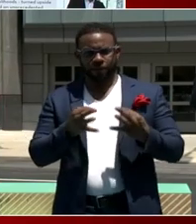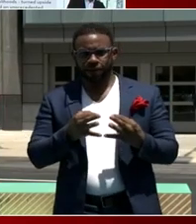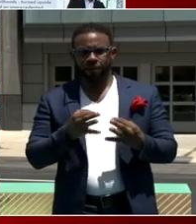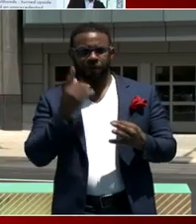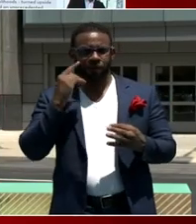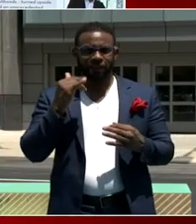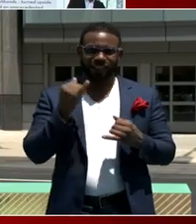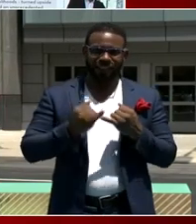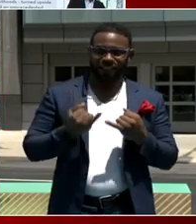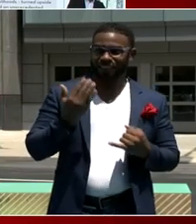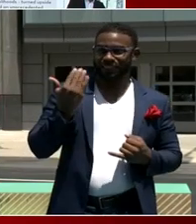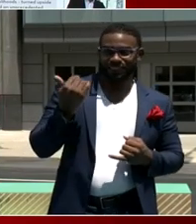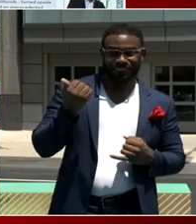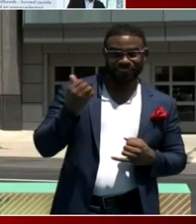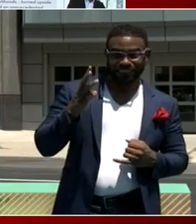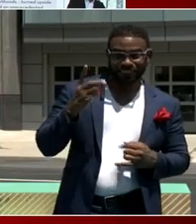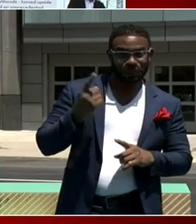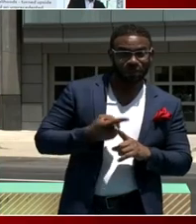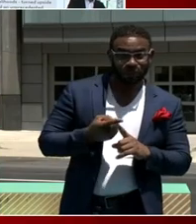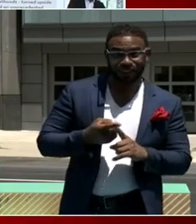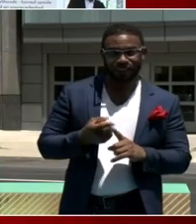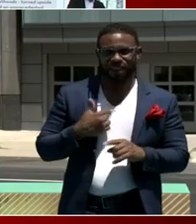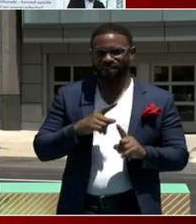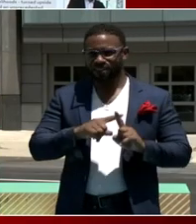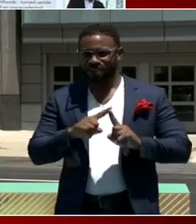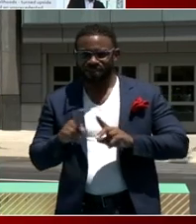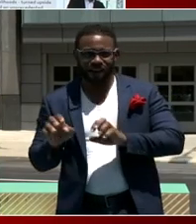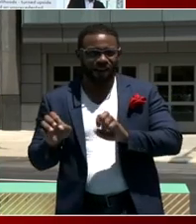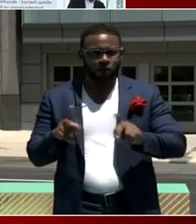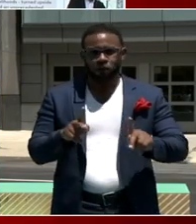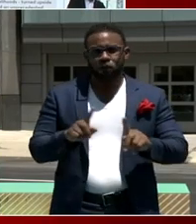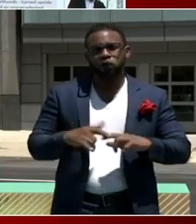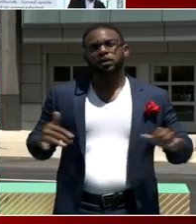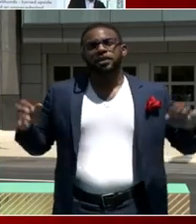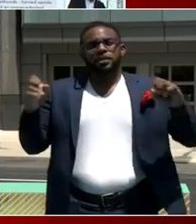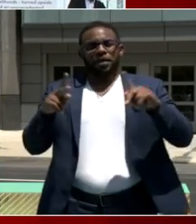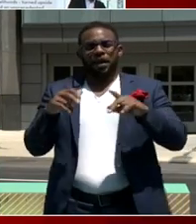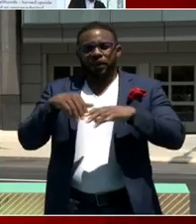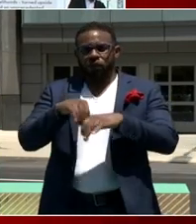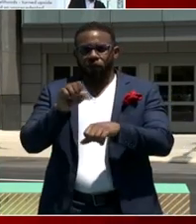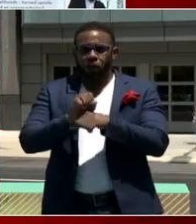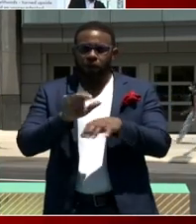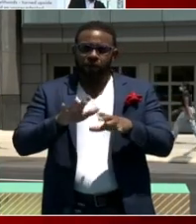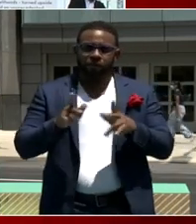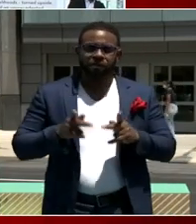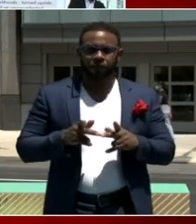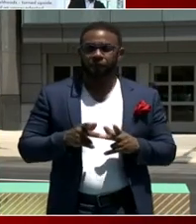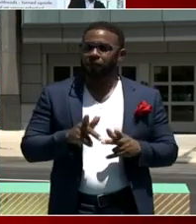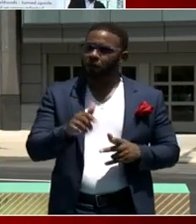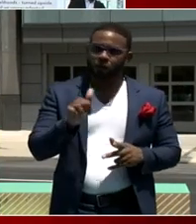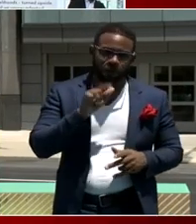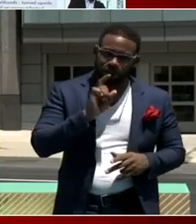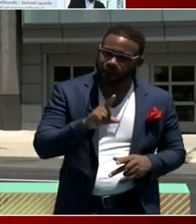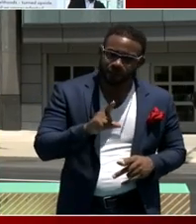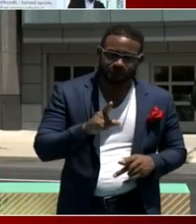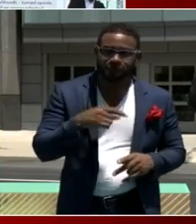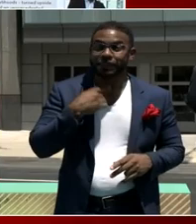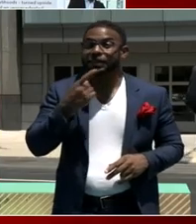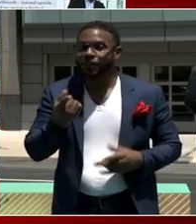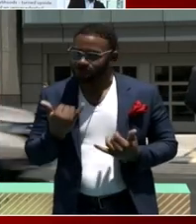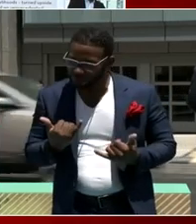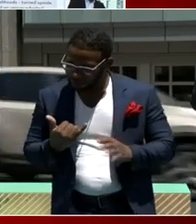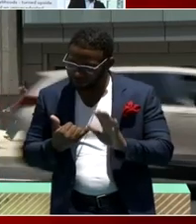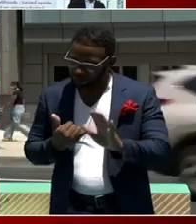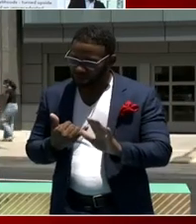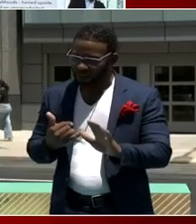families for this last 16 months and have different opportunities to come back into the work site. You won't be able to tell them